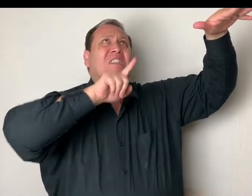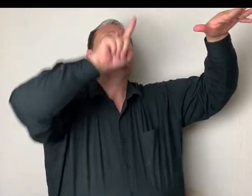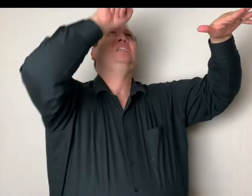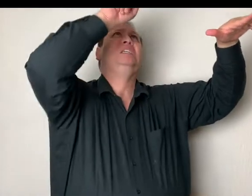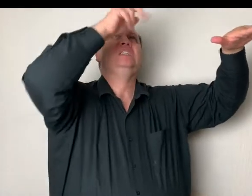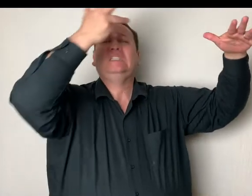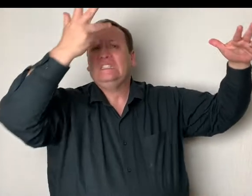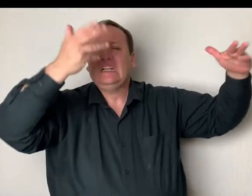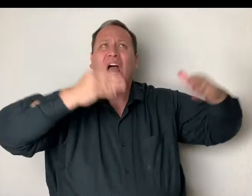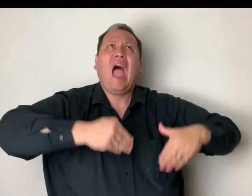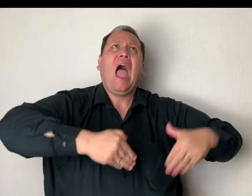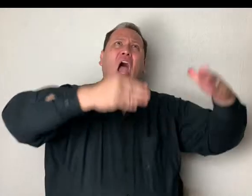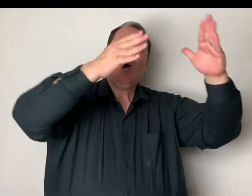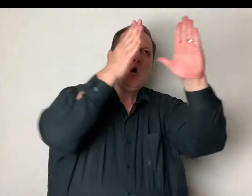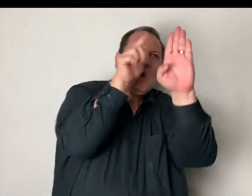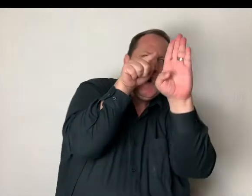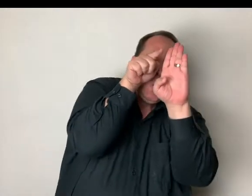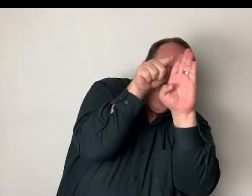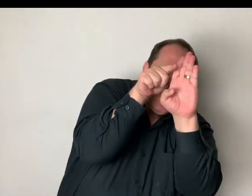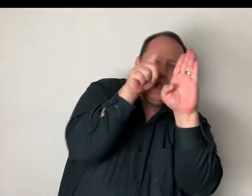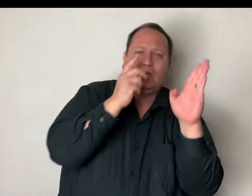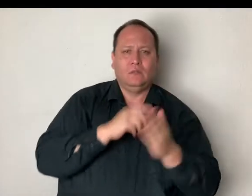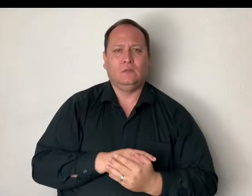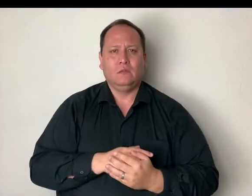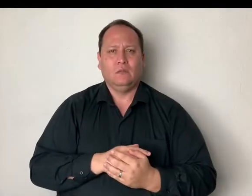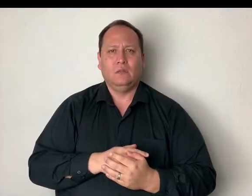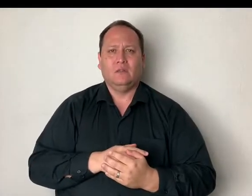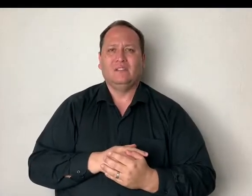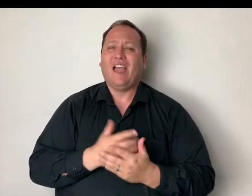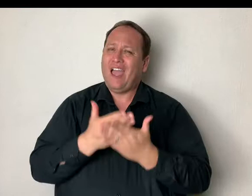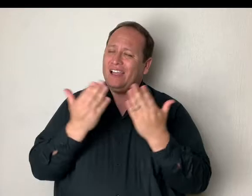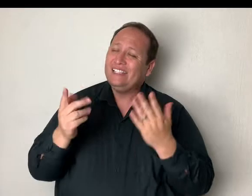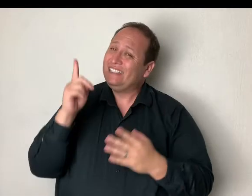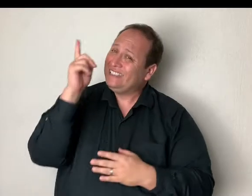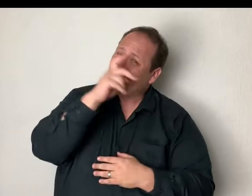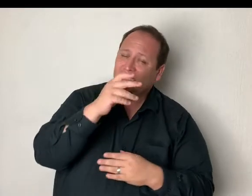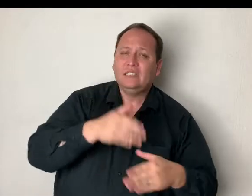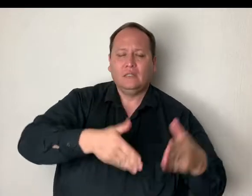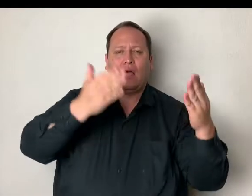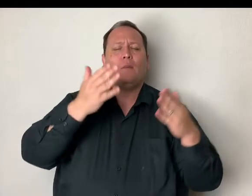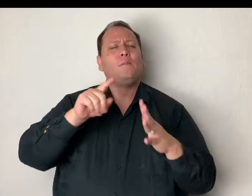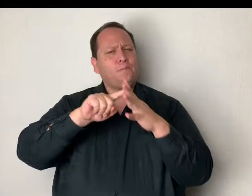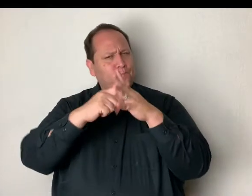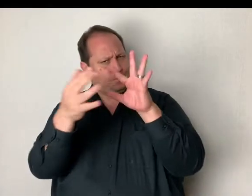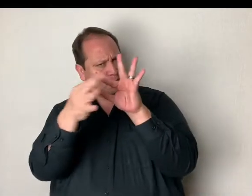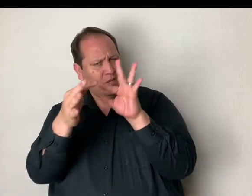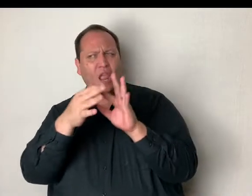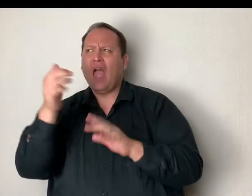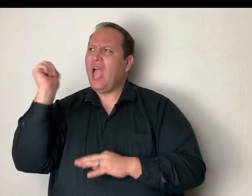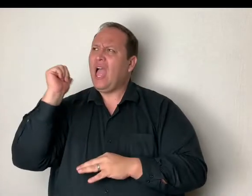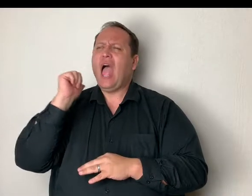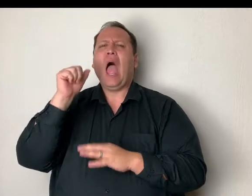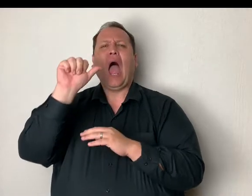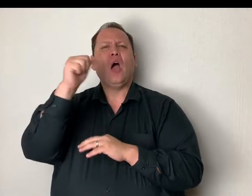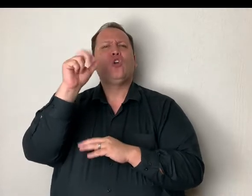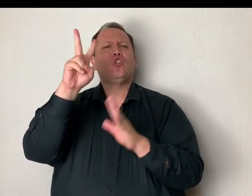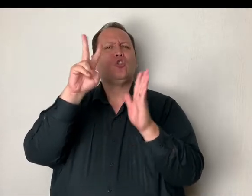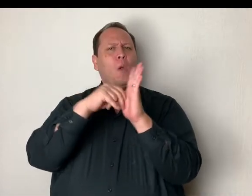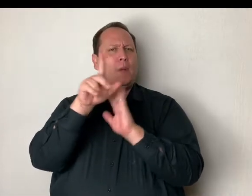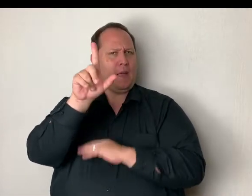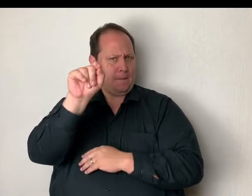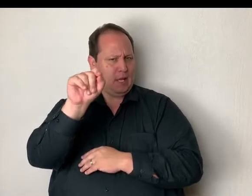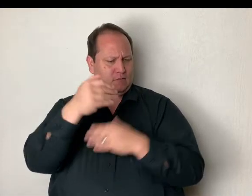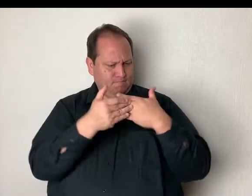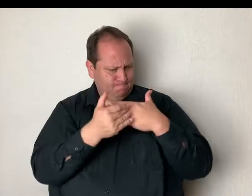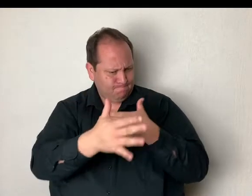This proposal seeks to remedy that action. Now, we're starting now in August 2020. We're going to be completed with